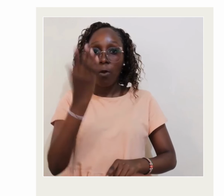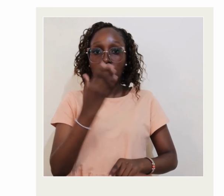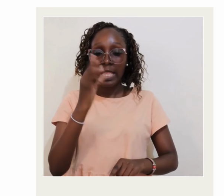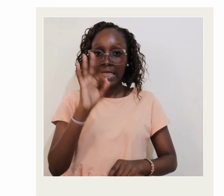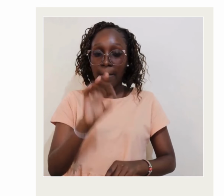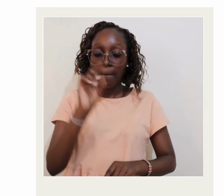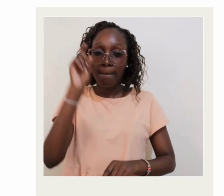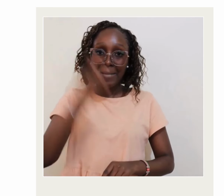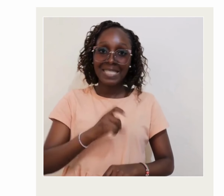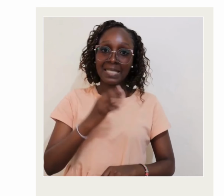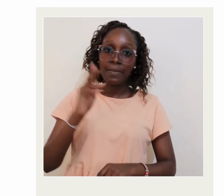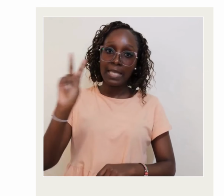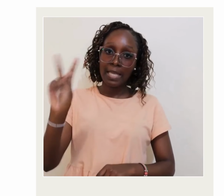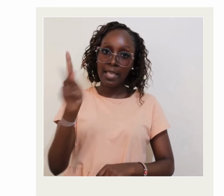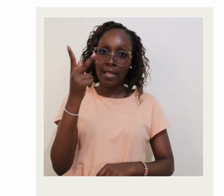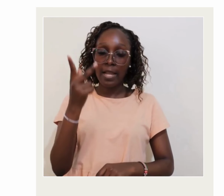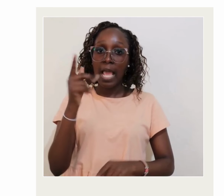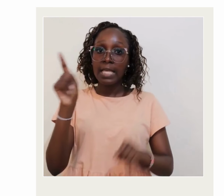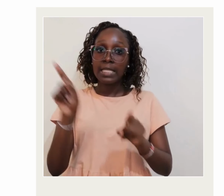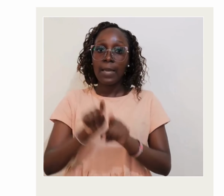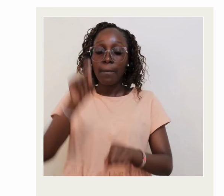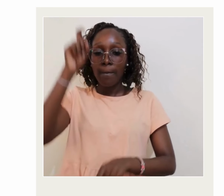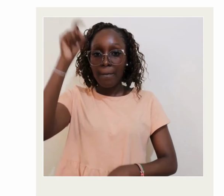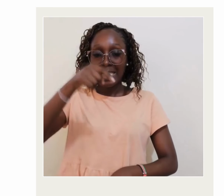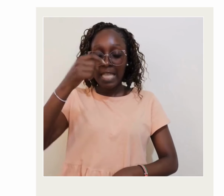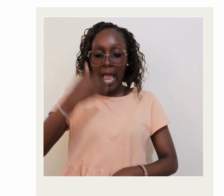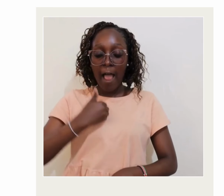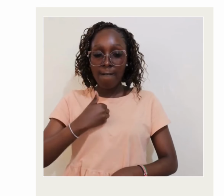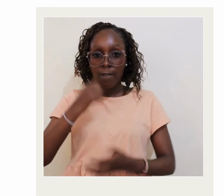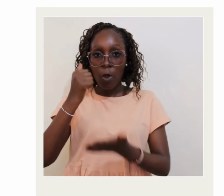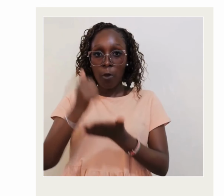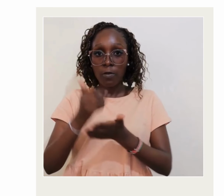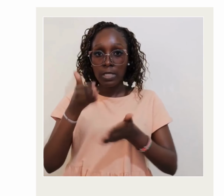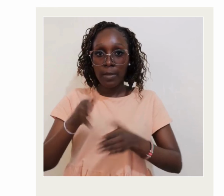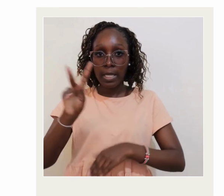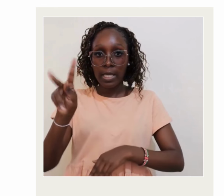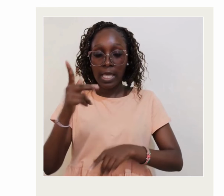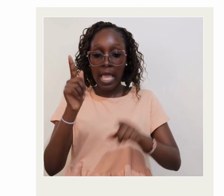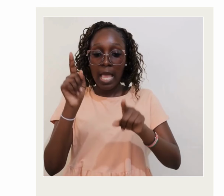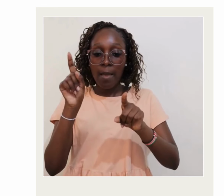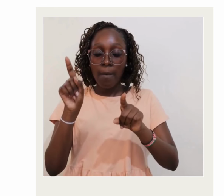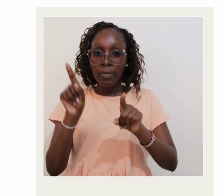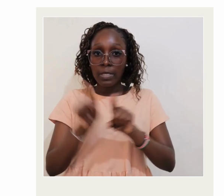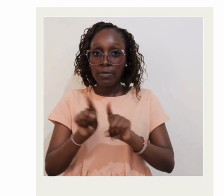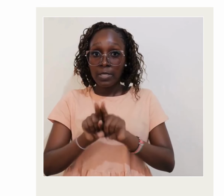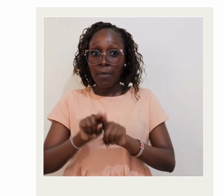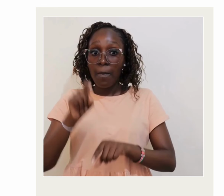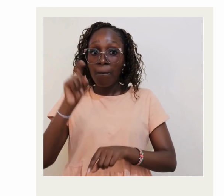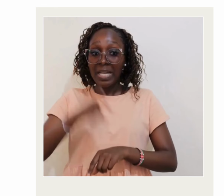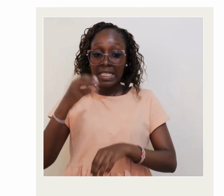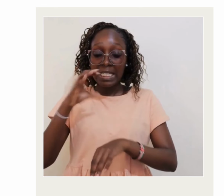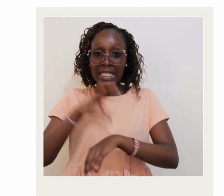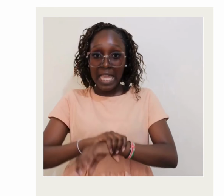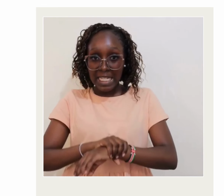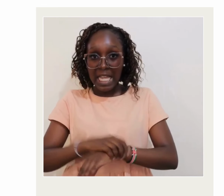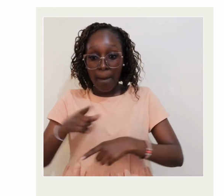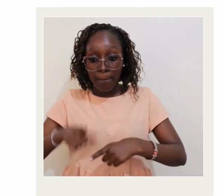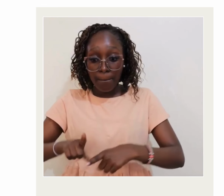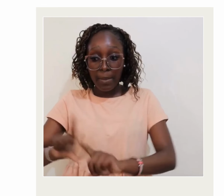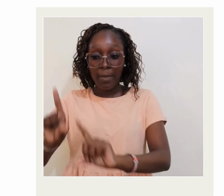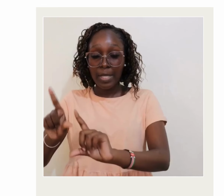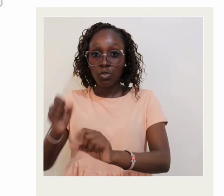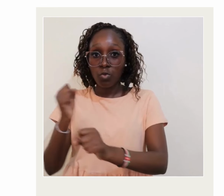governing board details, 1/3 being Kenyan. One must also maintain an office in Kenya, and they